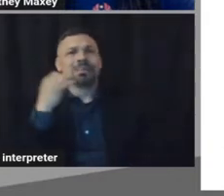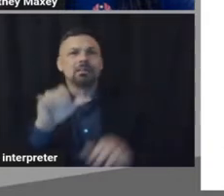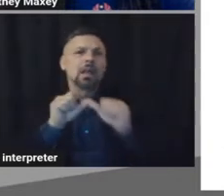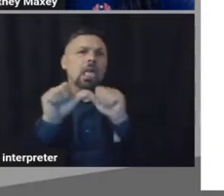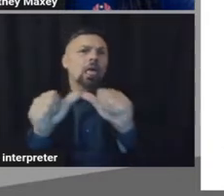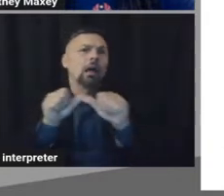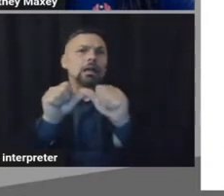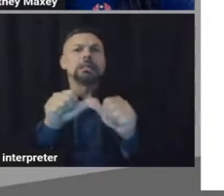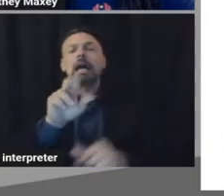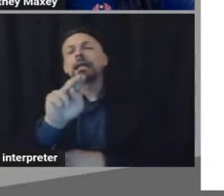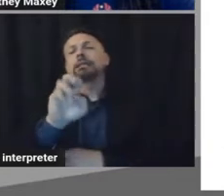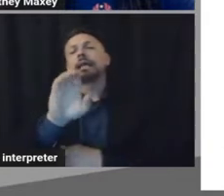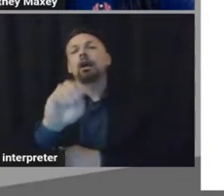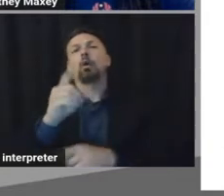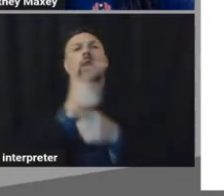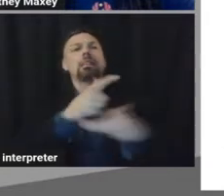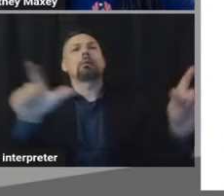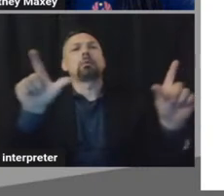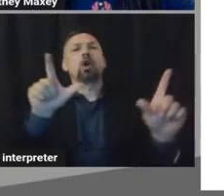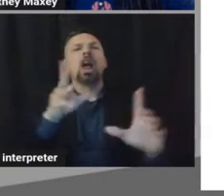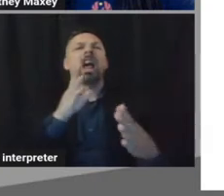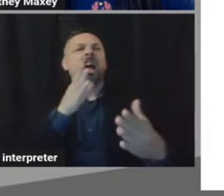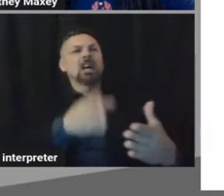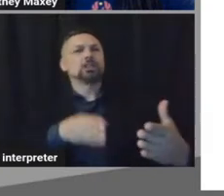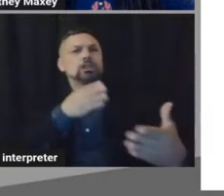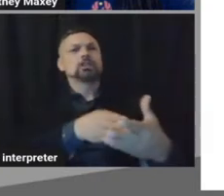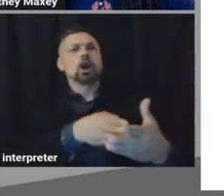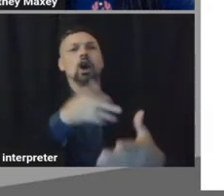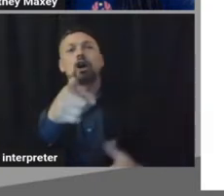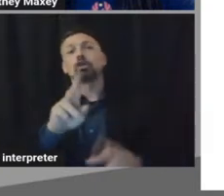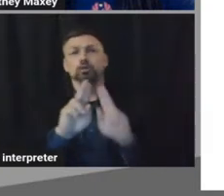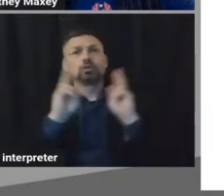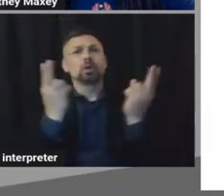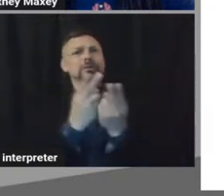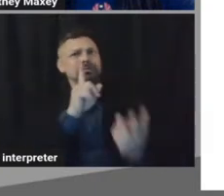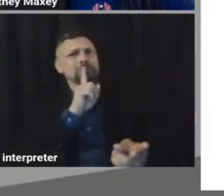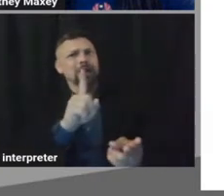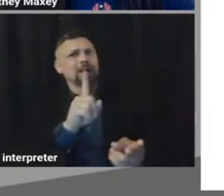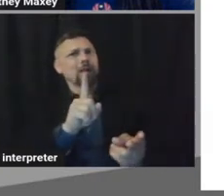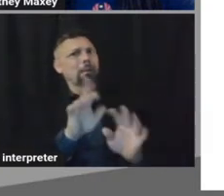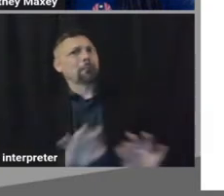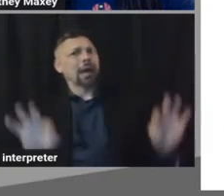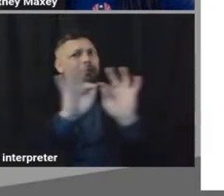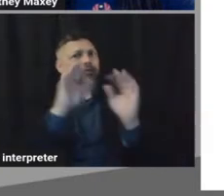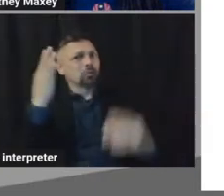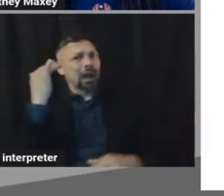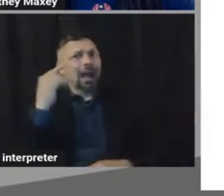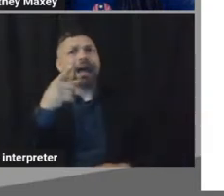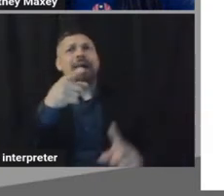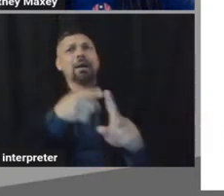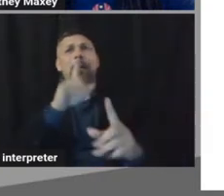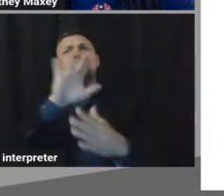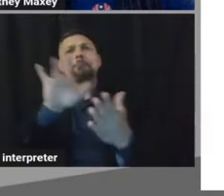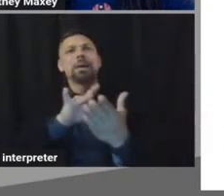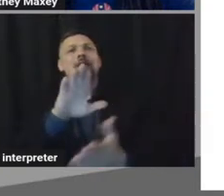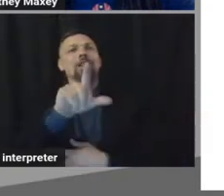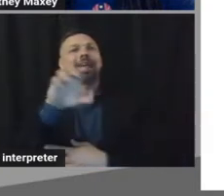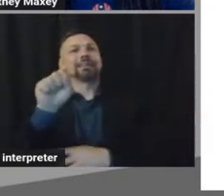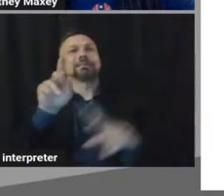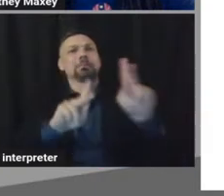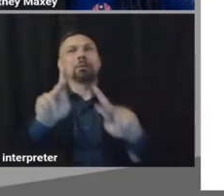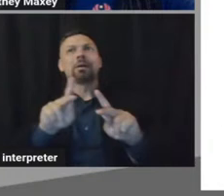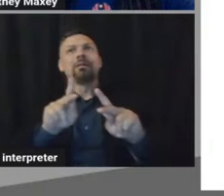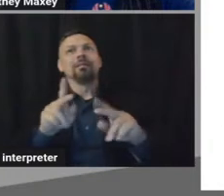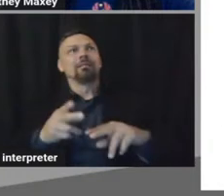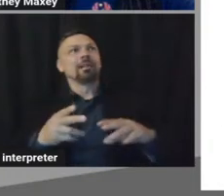neoliberal assaults. Unions, this matters because unions are the place where working class people across